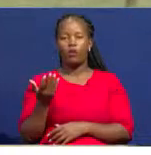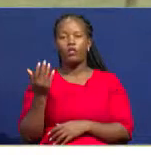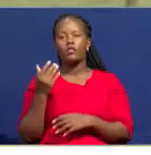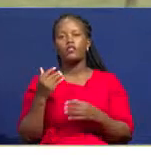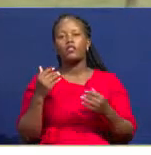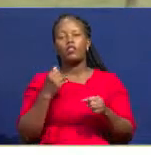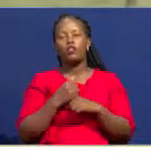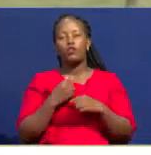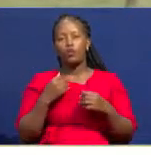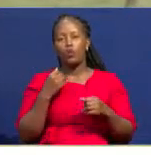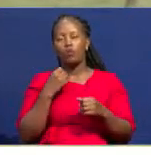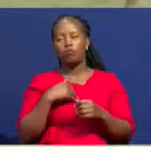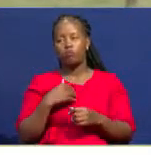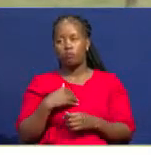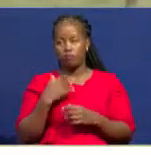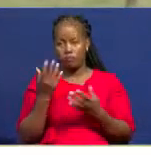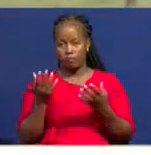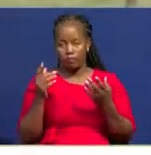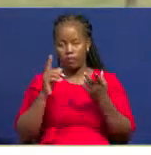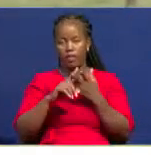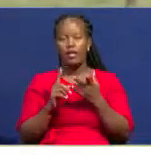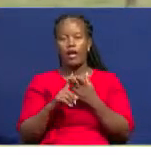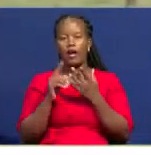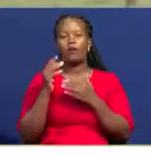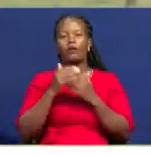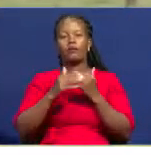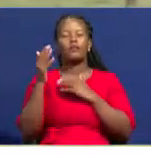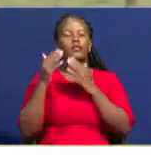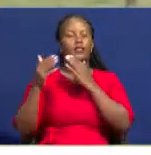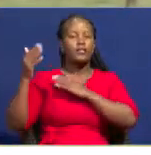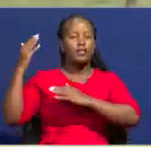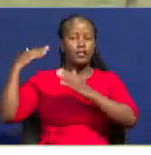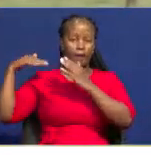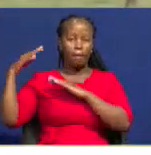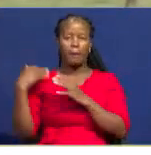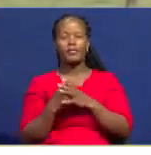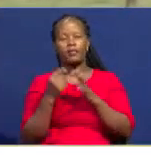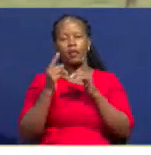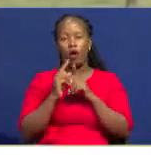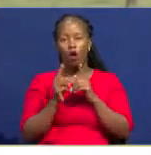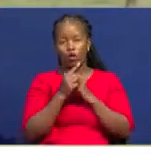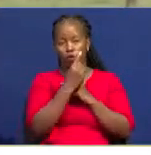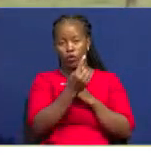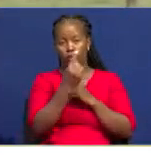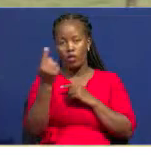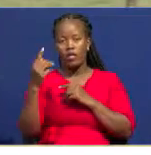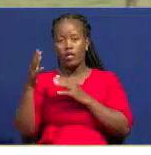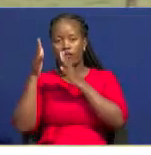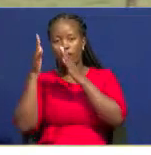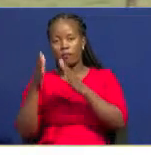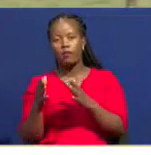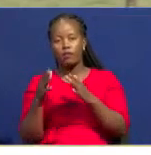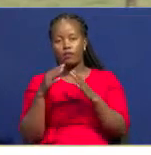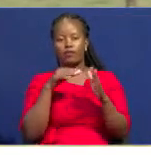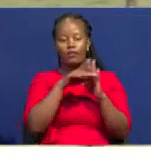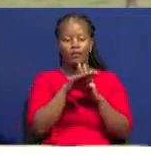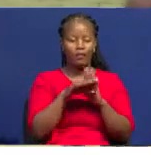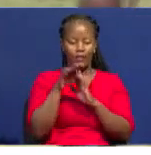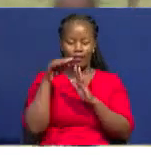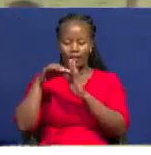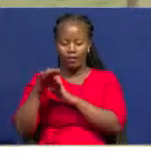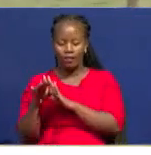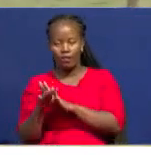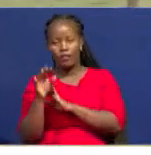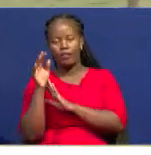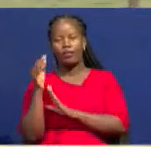surrounding menstruation are a thing of the past, where everyone has access to quality menstruation